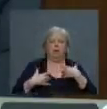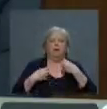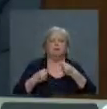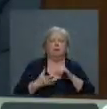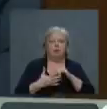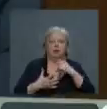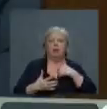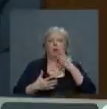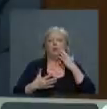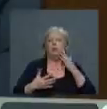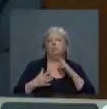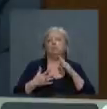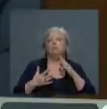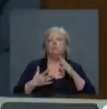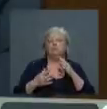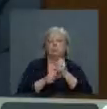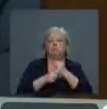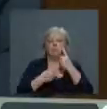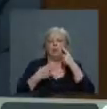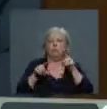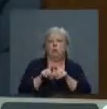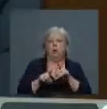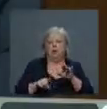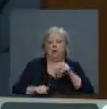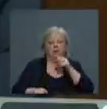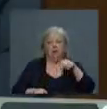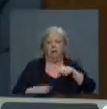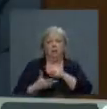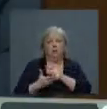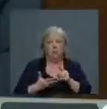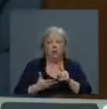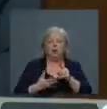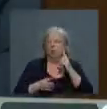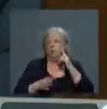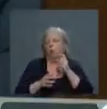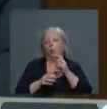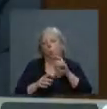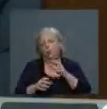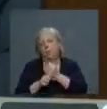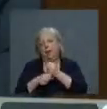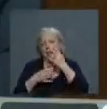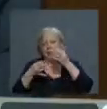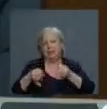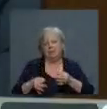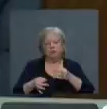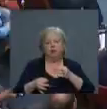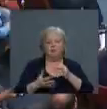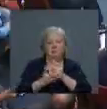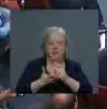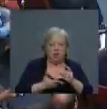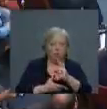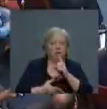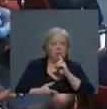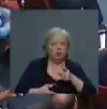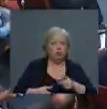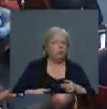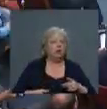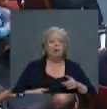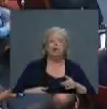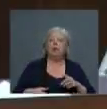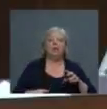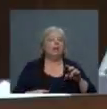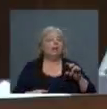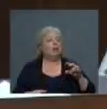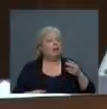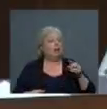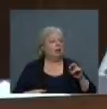agreement within, if not this week, make a decision by next week for sure. And those decisions would involve